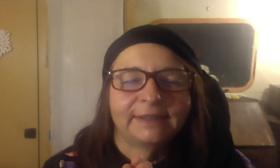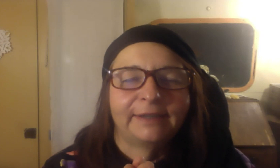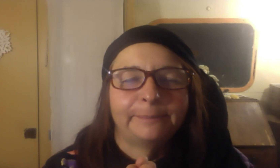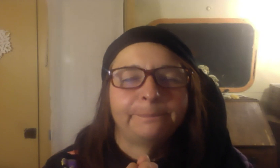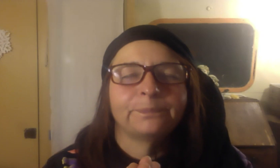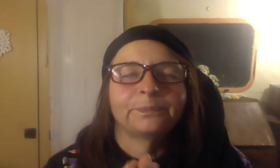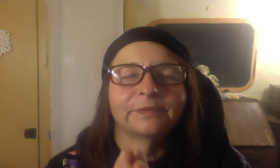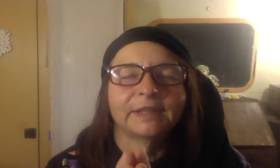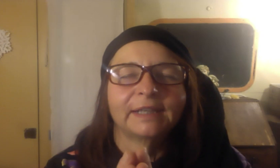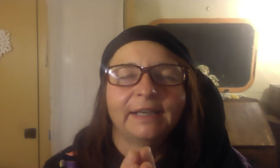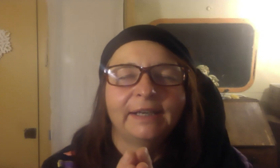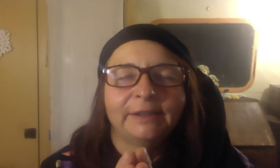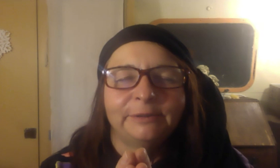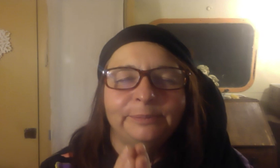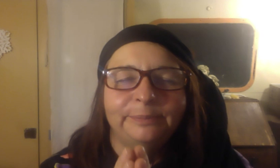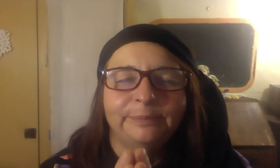is,